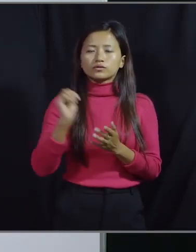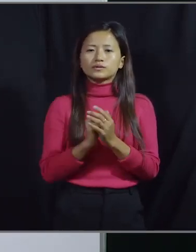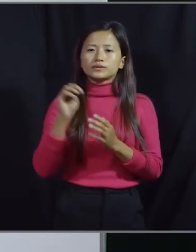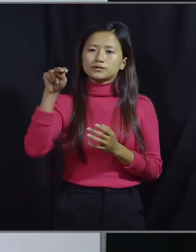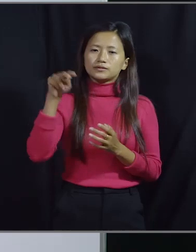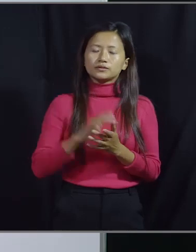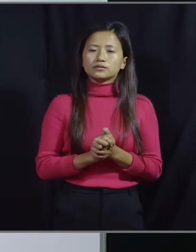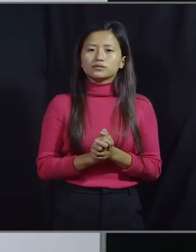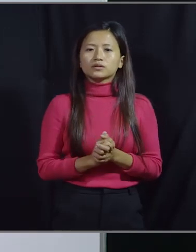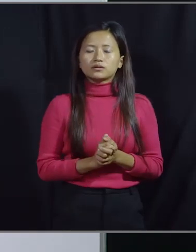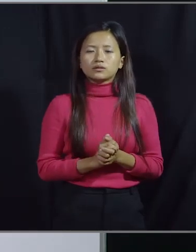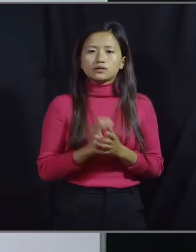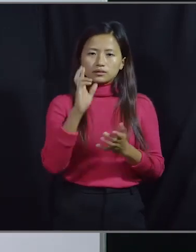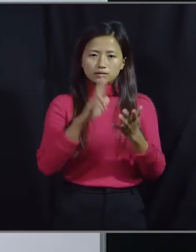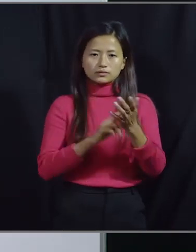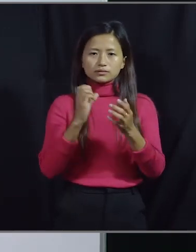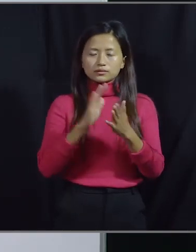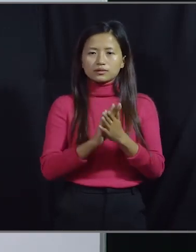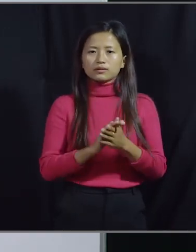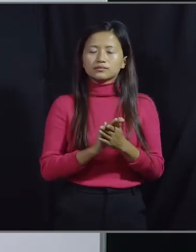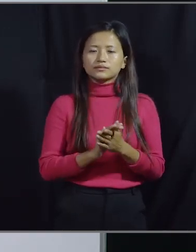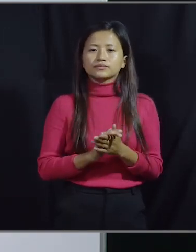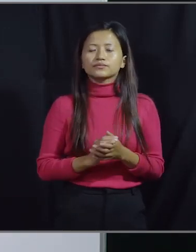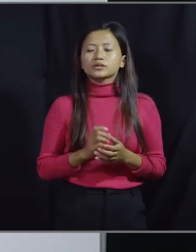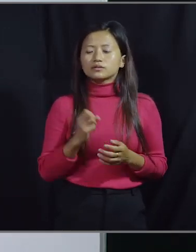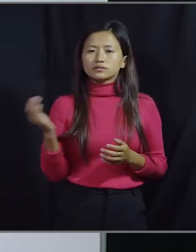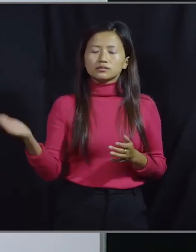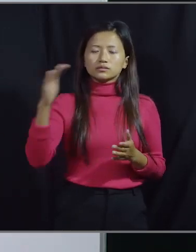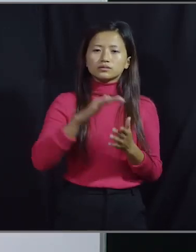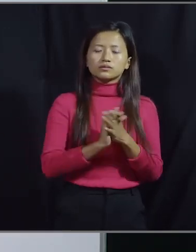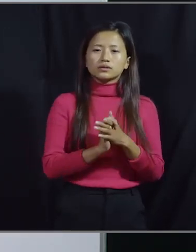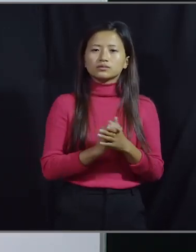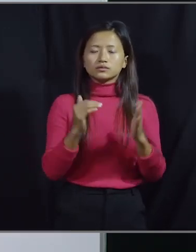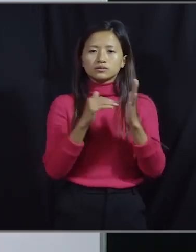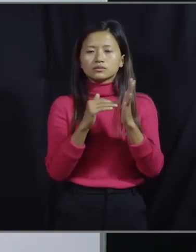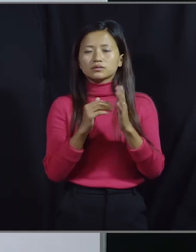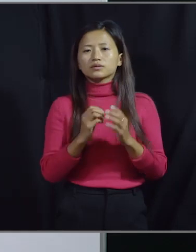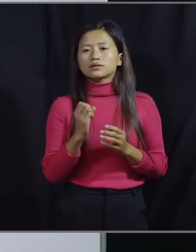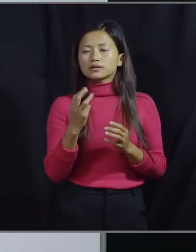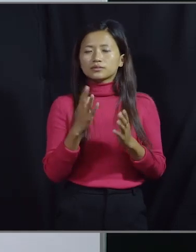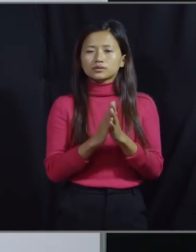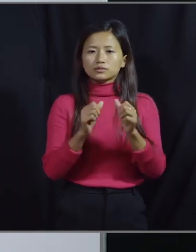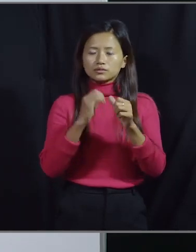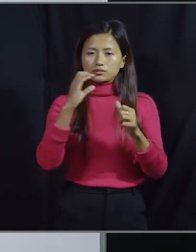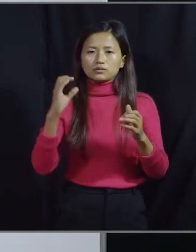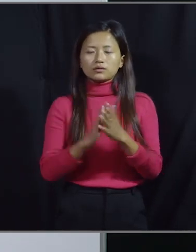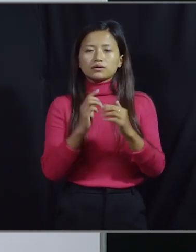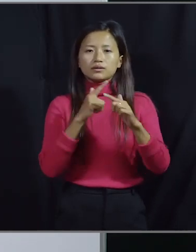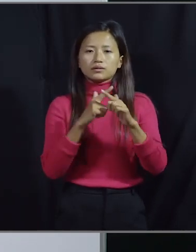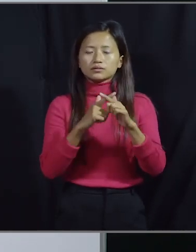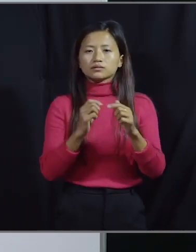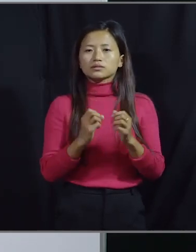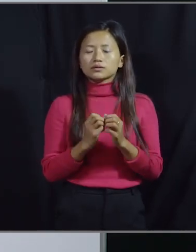these incidents or these happenings, it comes to Z's capital account chapter 2, X capital